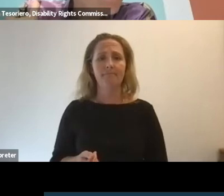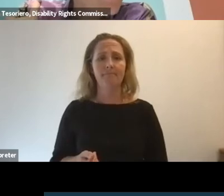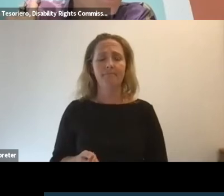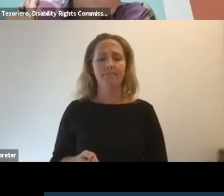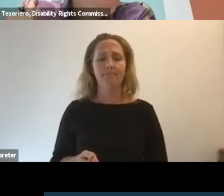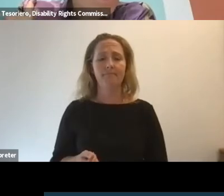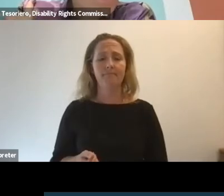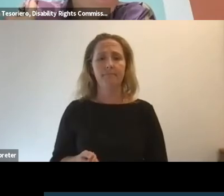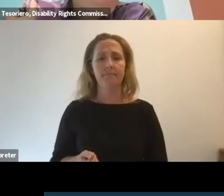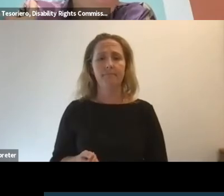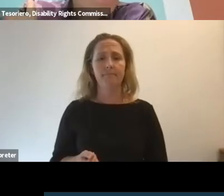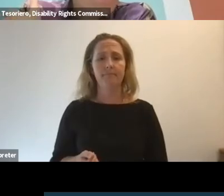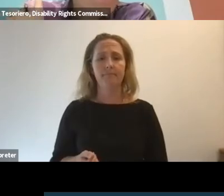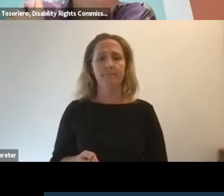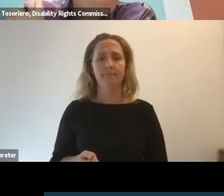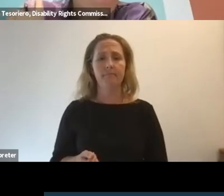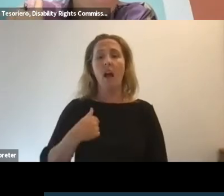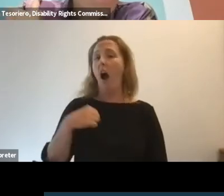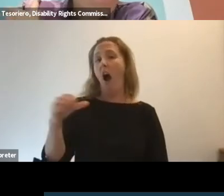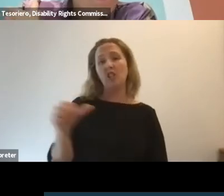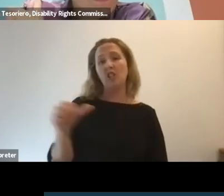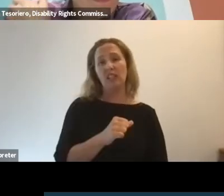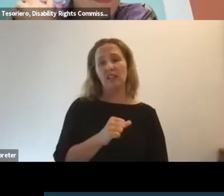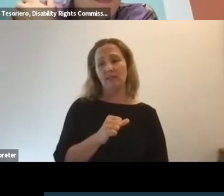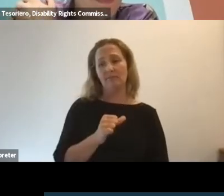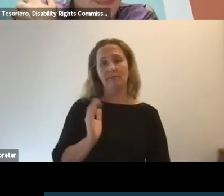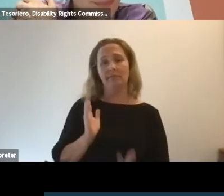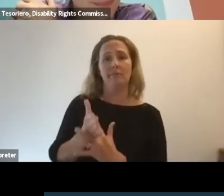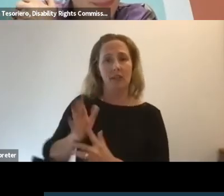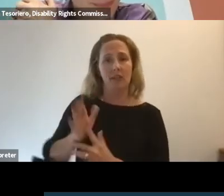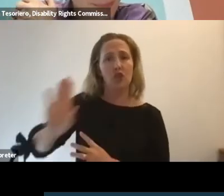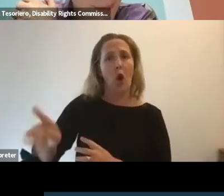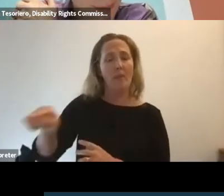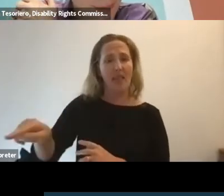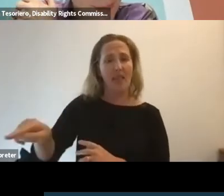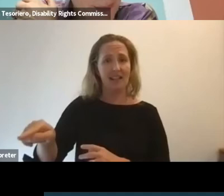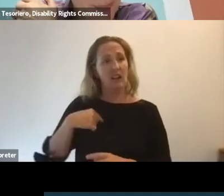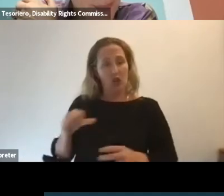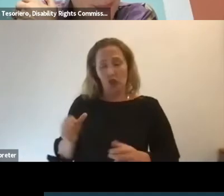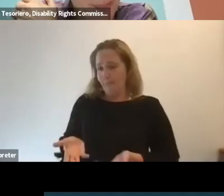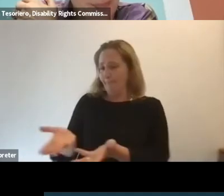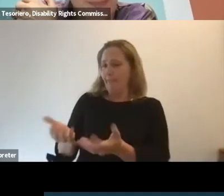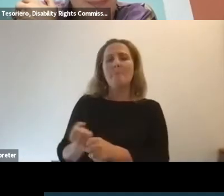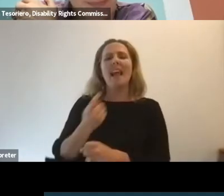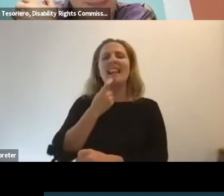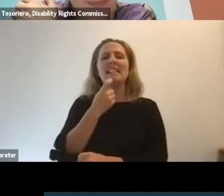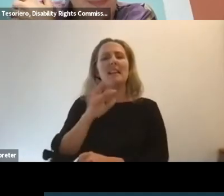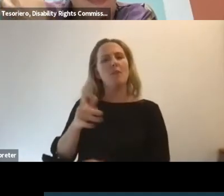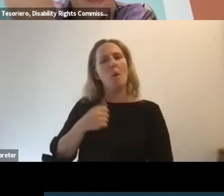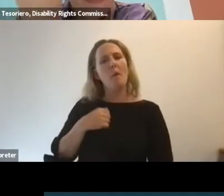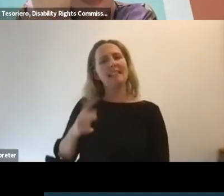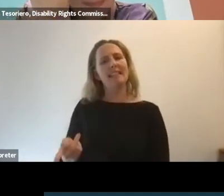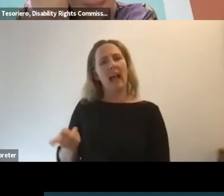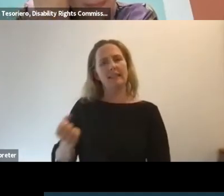stop that. Maybe it makes it easy for my sons to succeed in the future, but that's not the way it needs to be in the